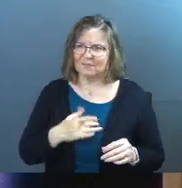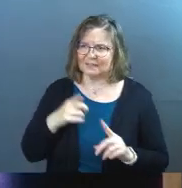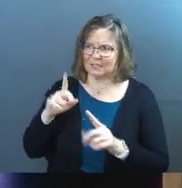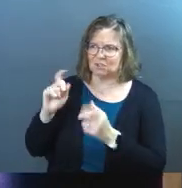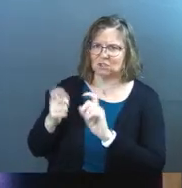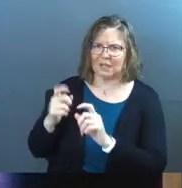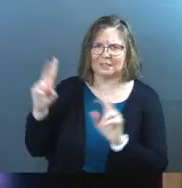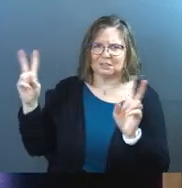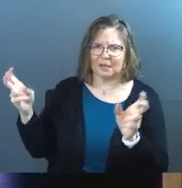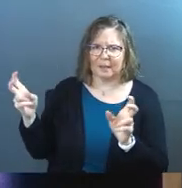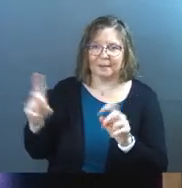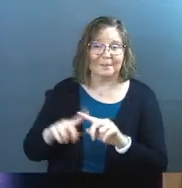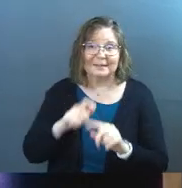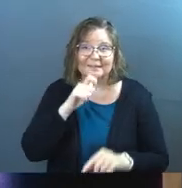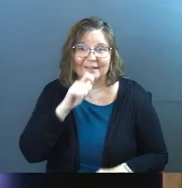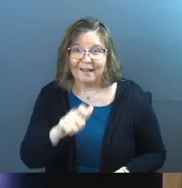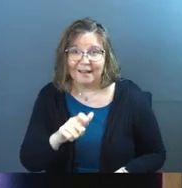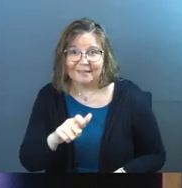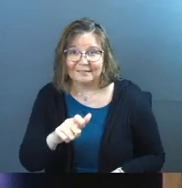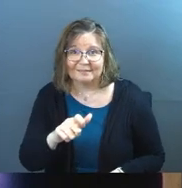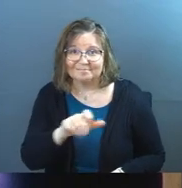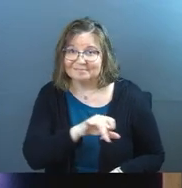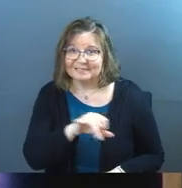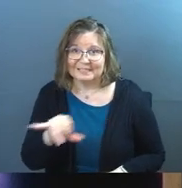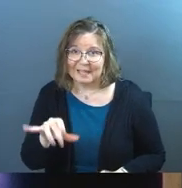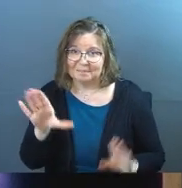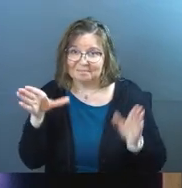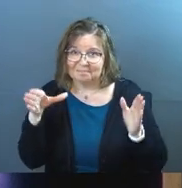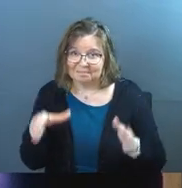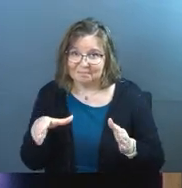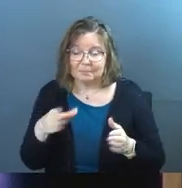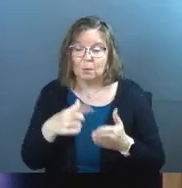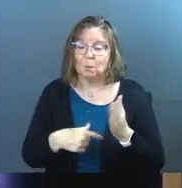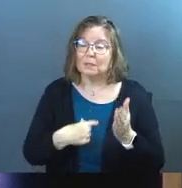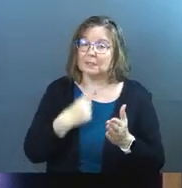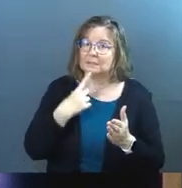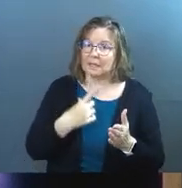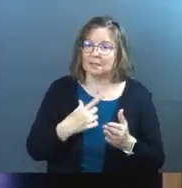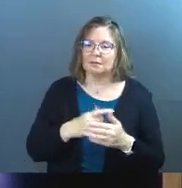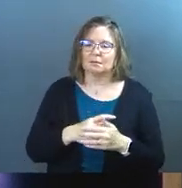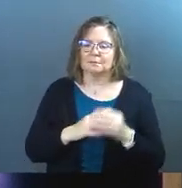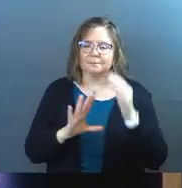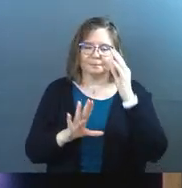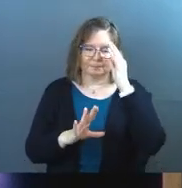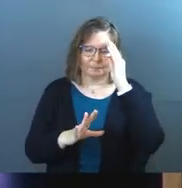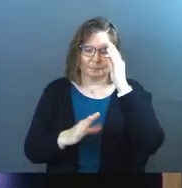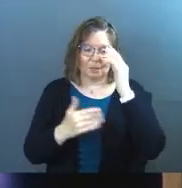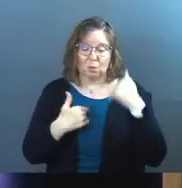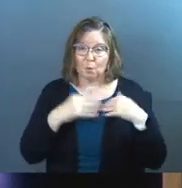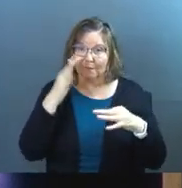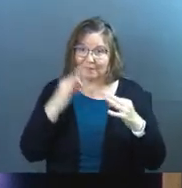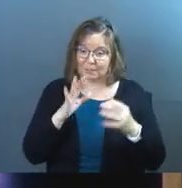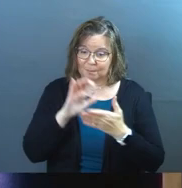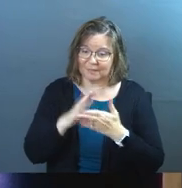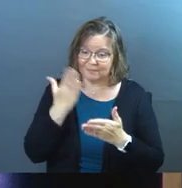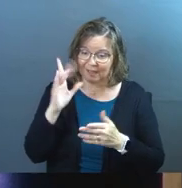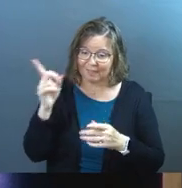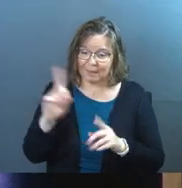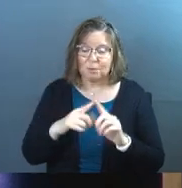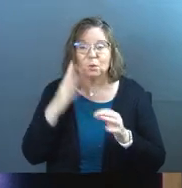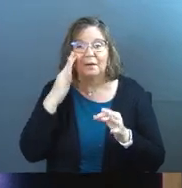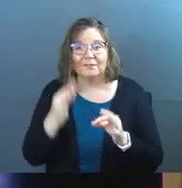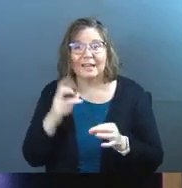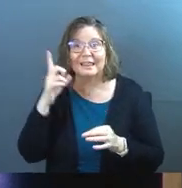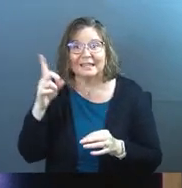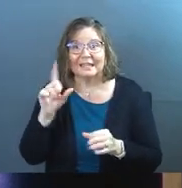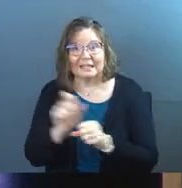subject, but he's not changing the subject. Because what he's saying is, not just do you have faith that you believe that God is there, but do you have